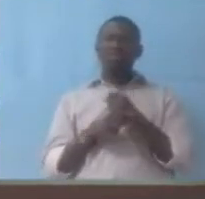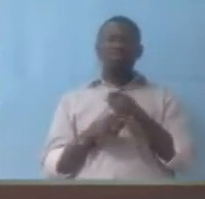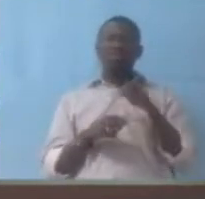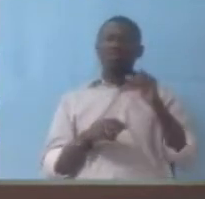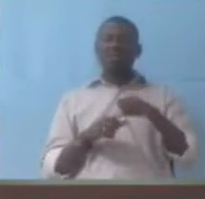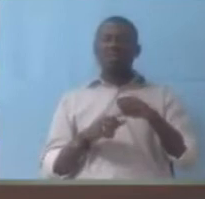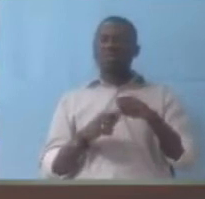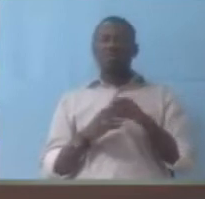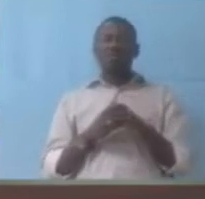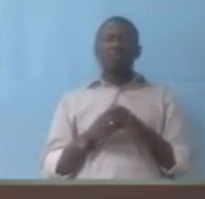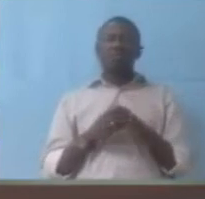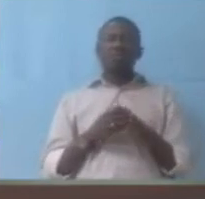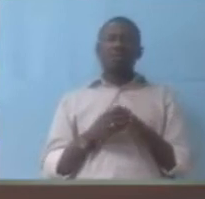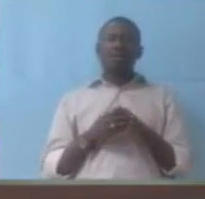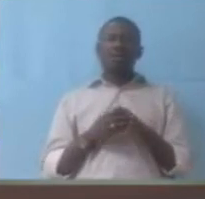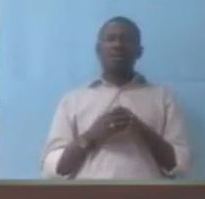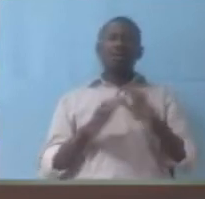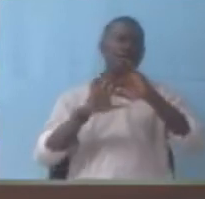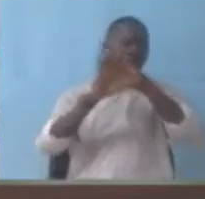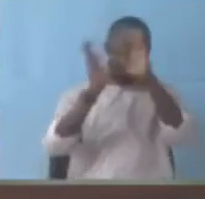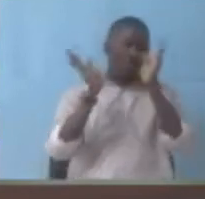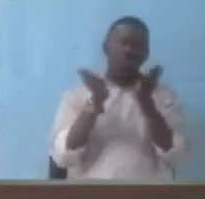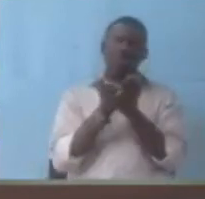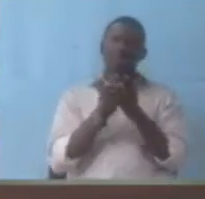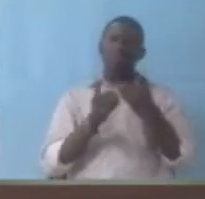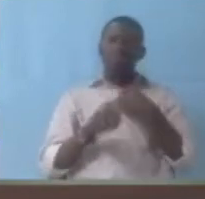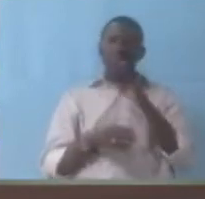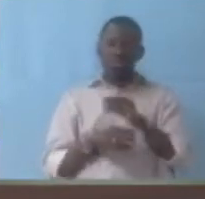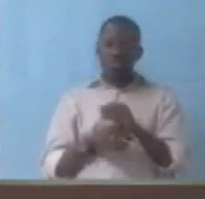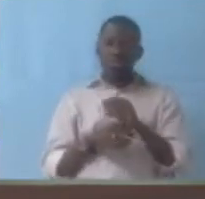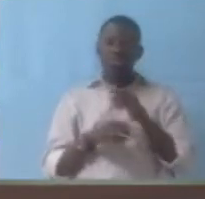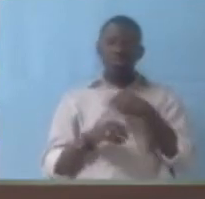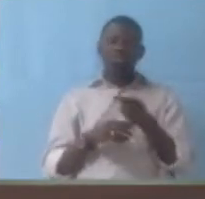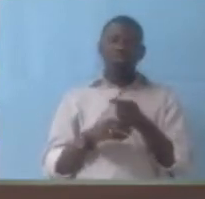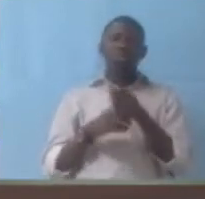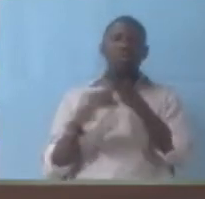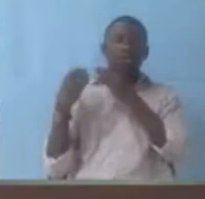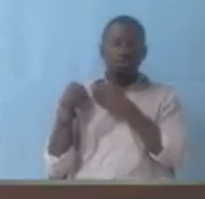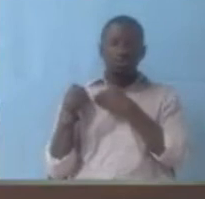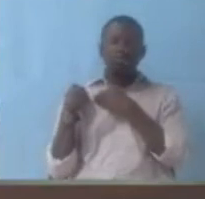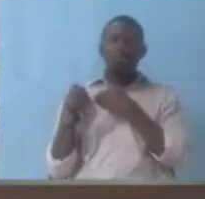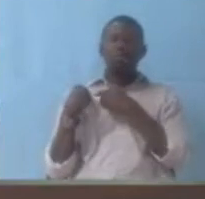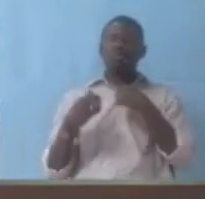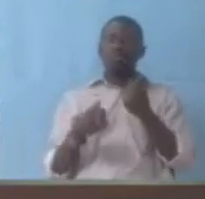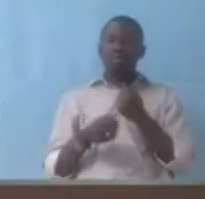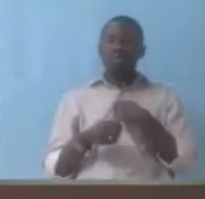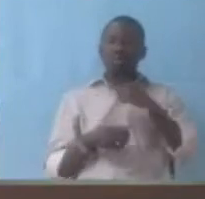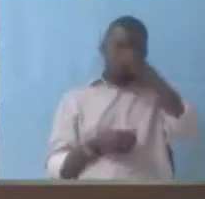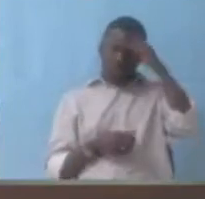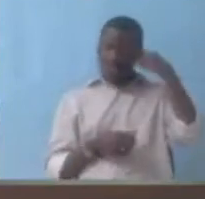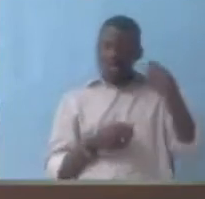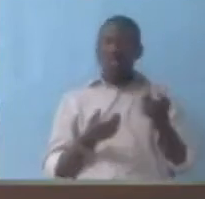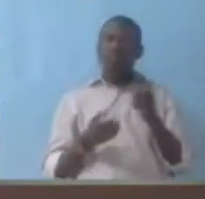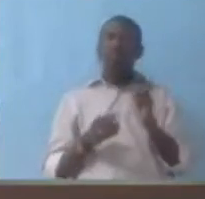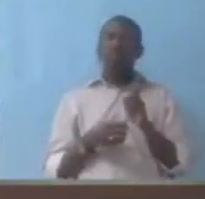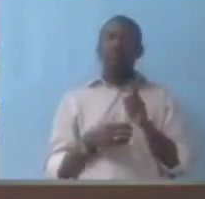was entirely consistent with my duty to the country and my duty as Solicitor General. Na femfenke kule